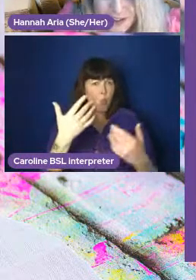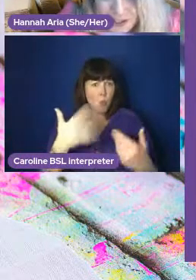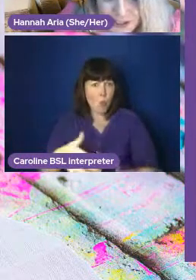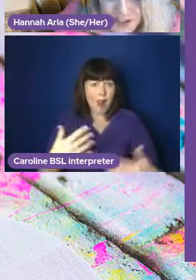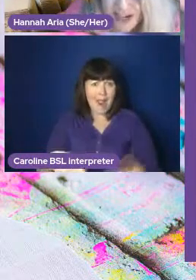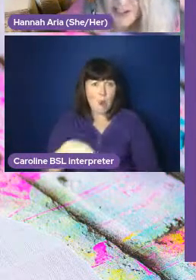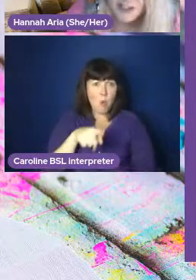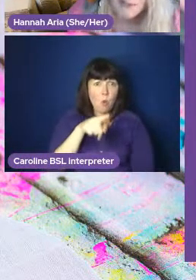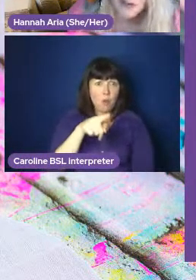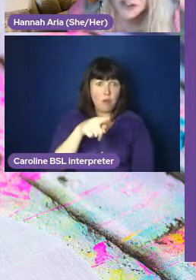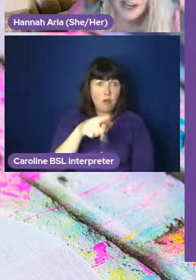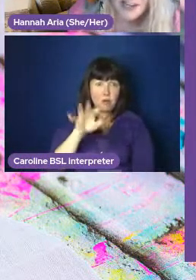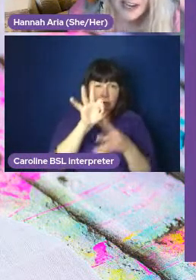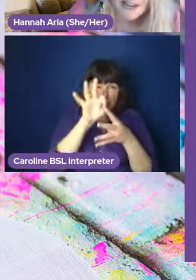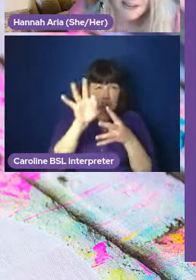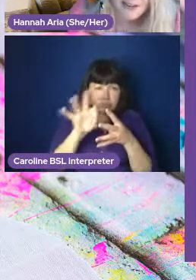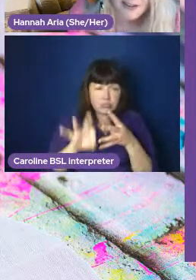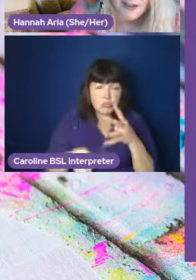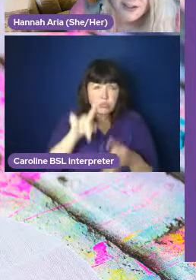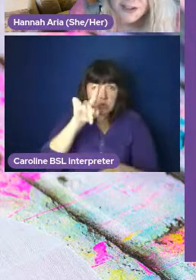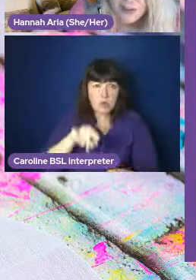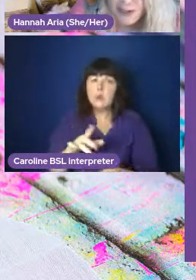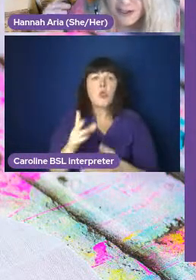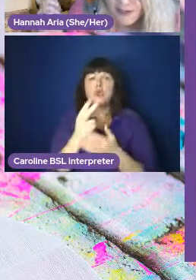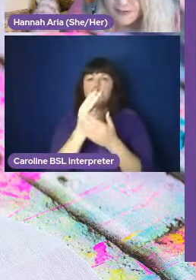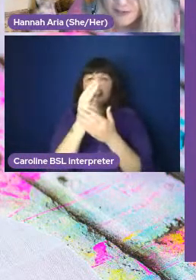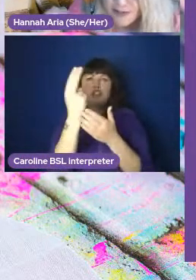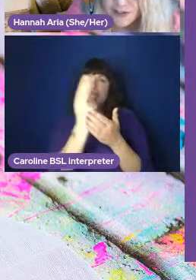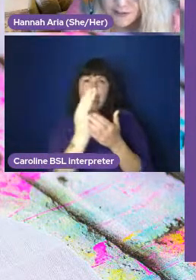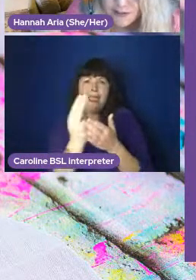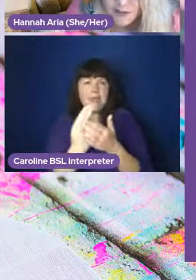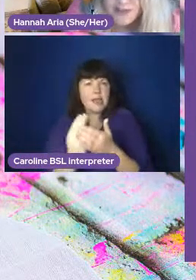It's because she hasn't done much shading. She's done